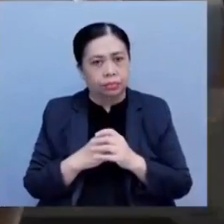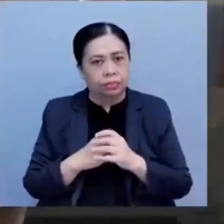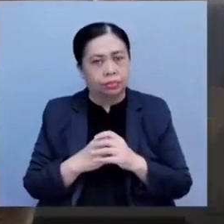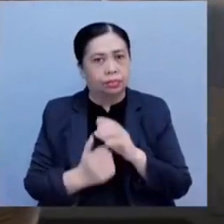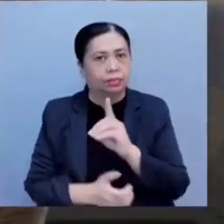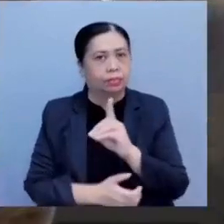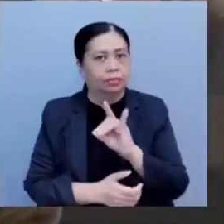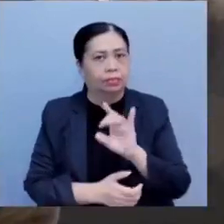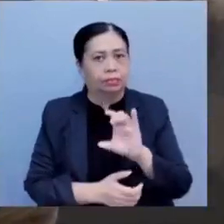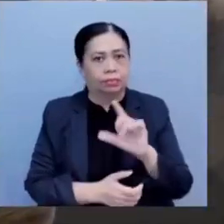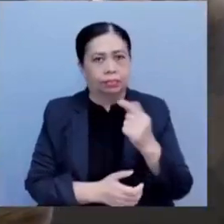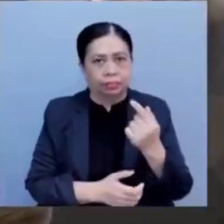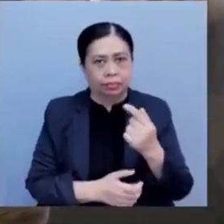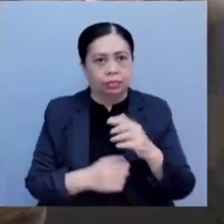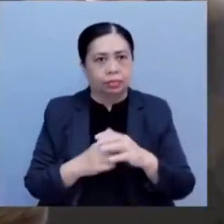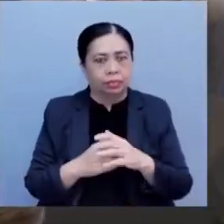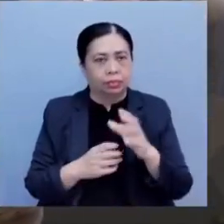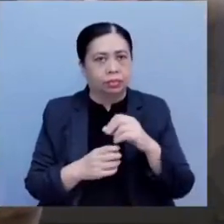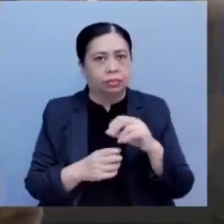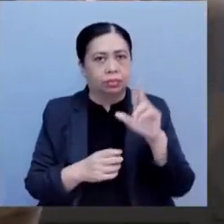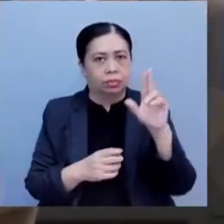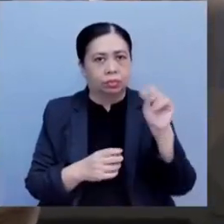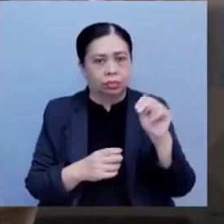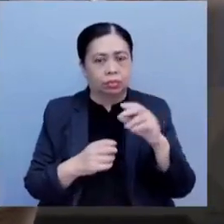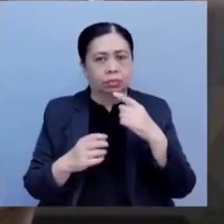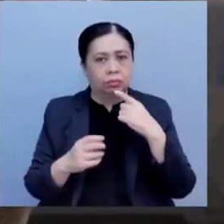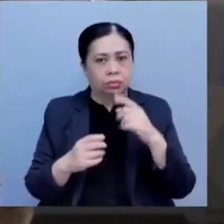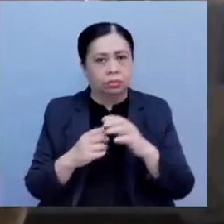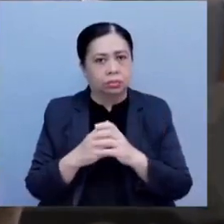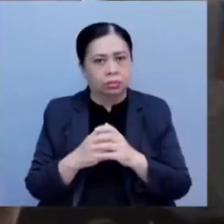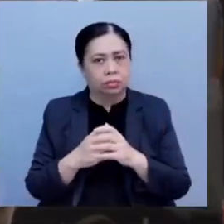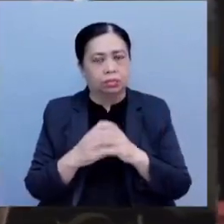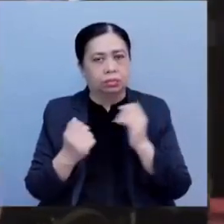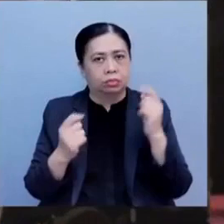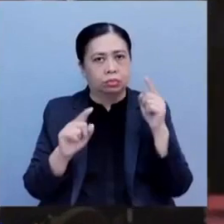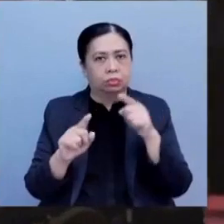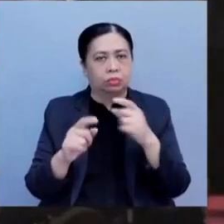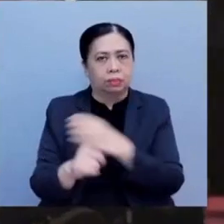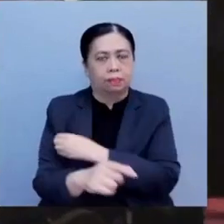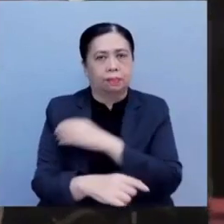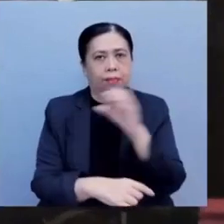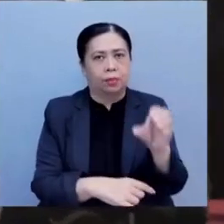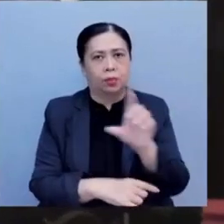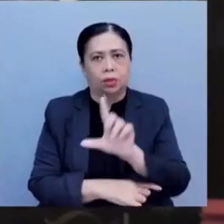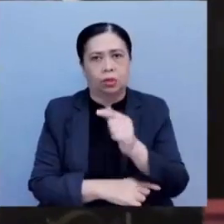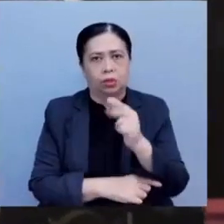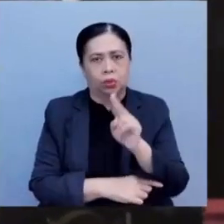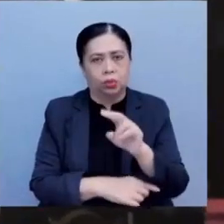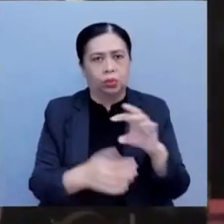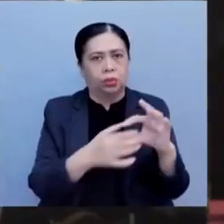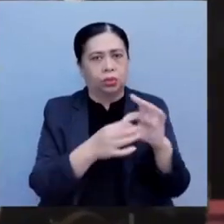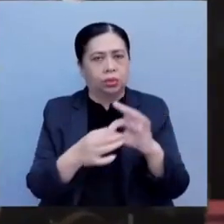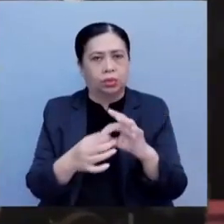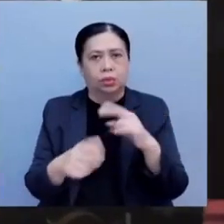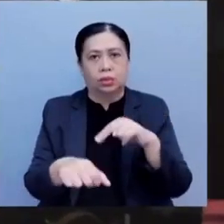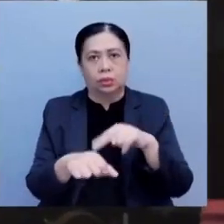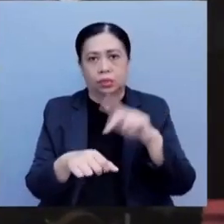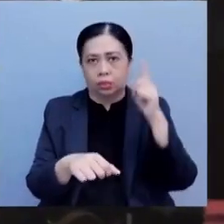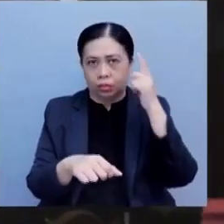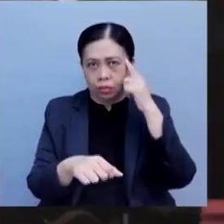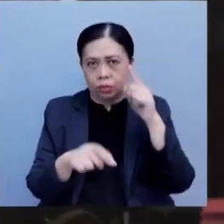Local Government and the United Nations, is aimed towards empowering LGUs as allies of the national government, while